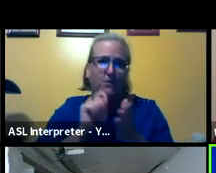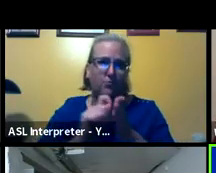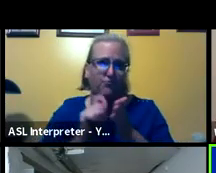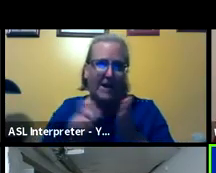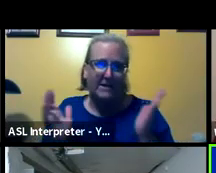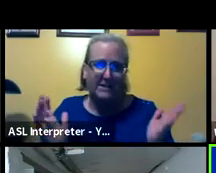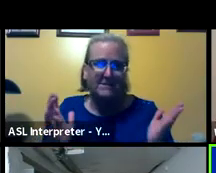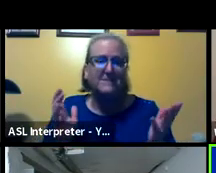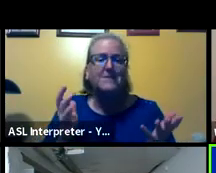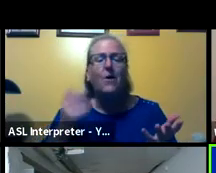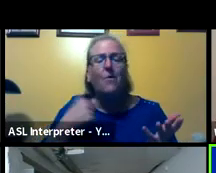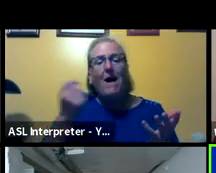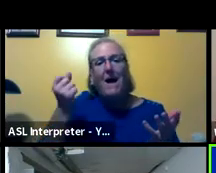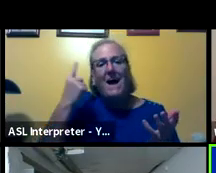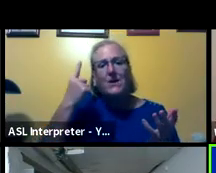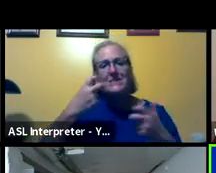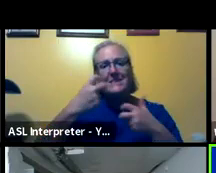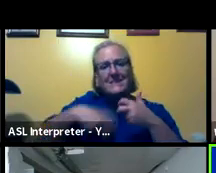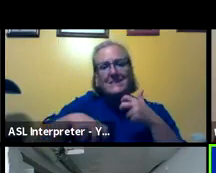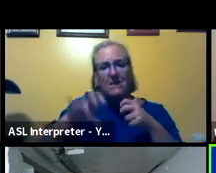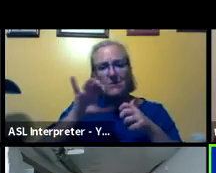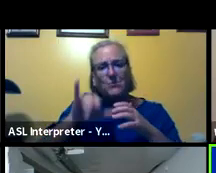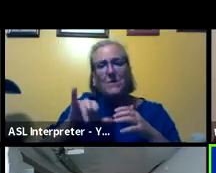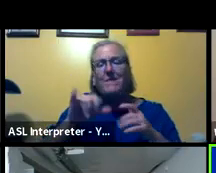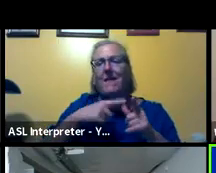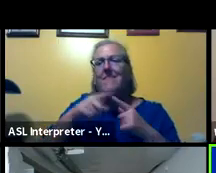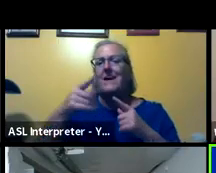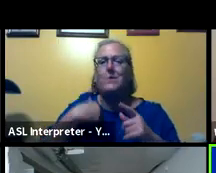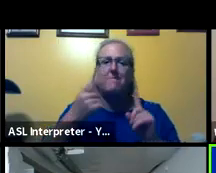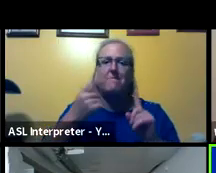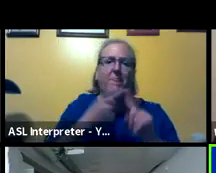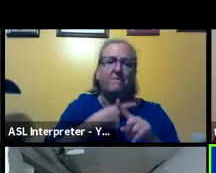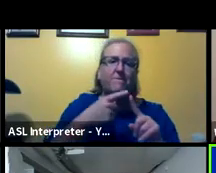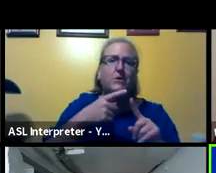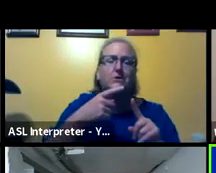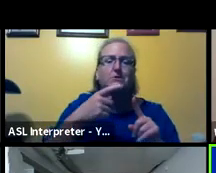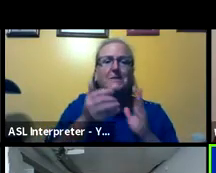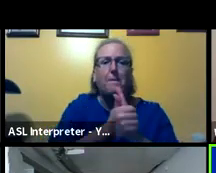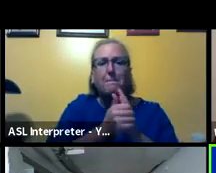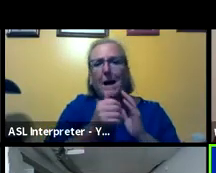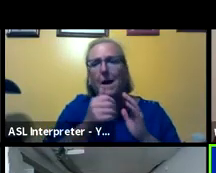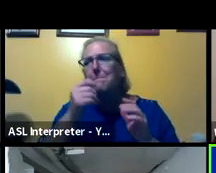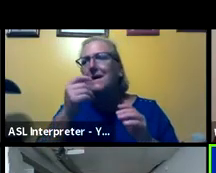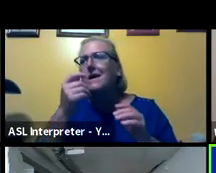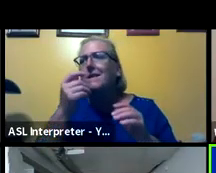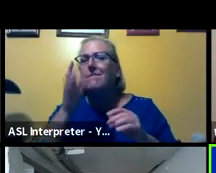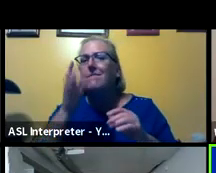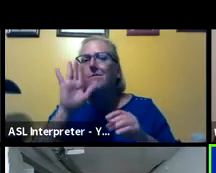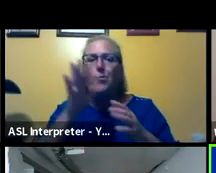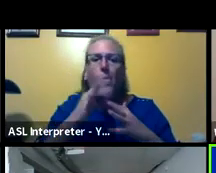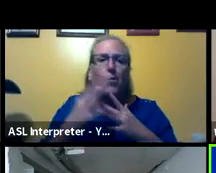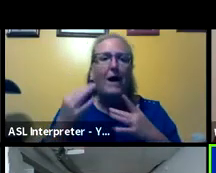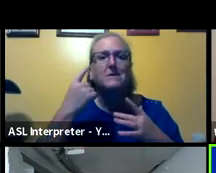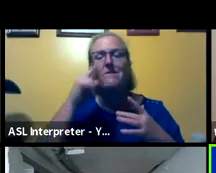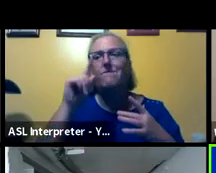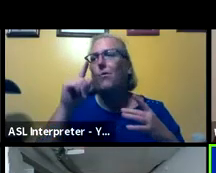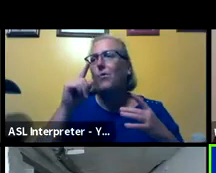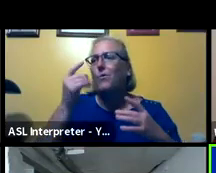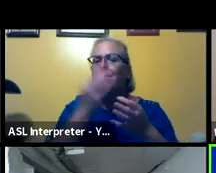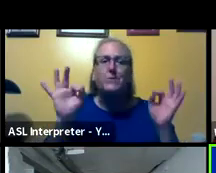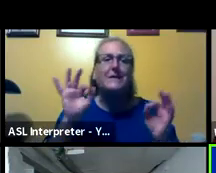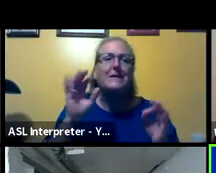So I understand it's very tough to do that because then you get into First Amendment rights of free speech and all that kind of stuff.